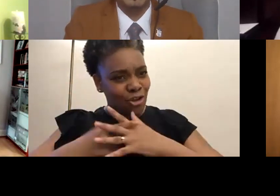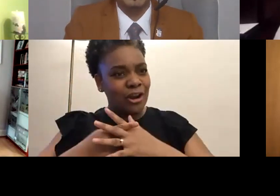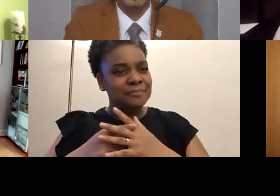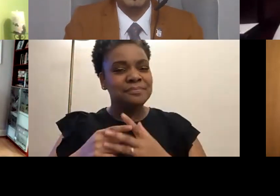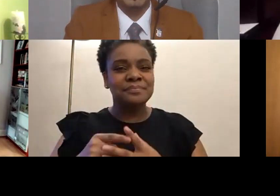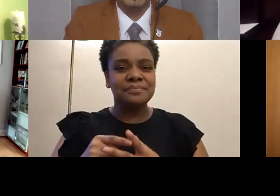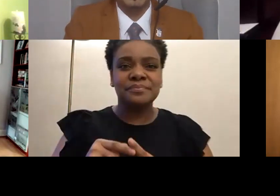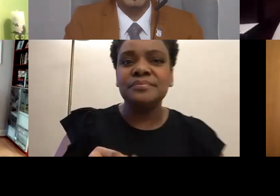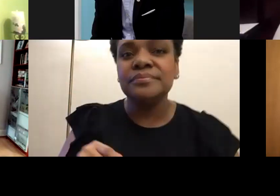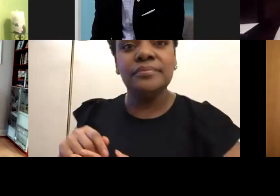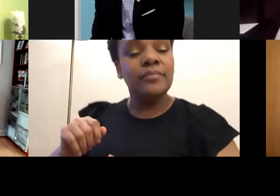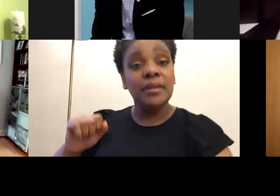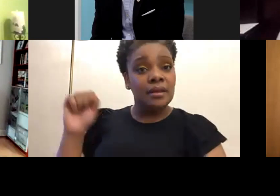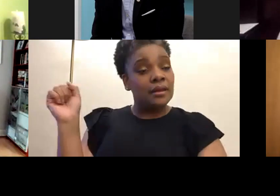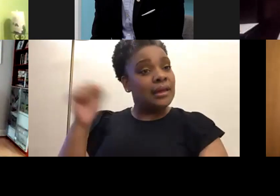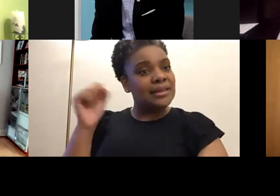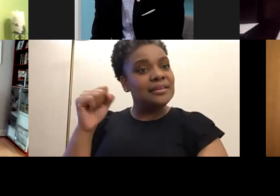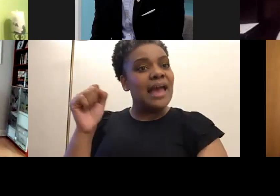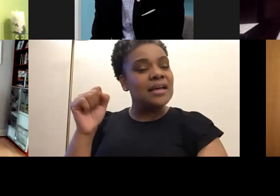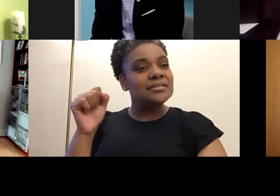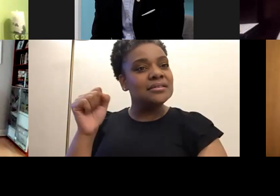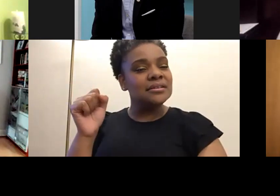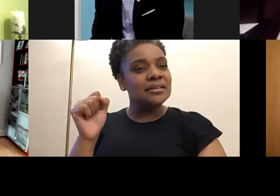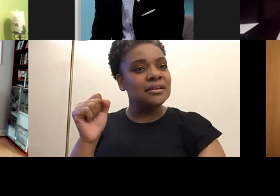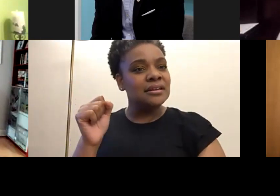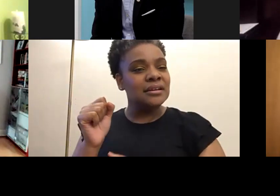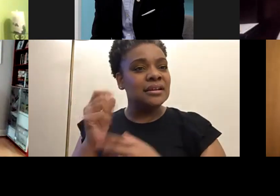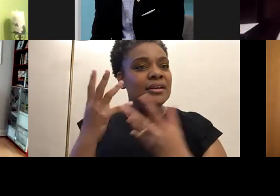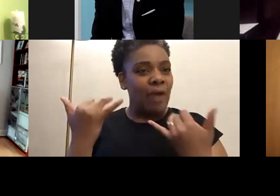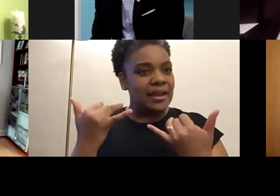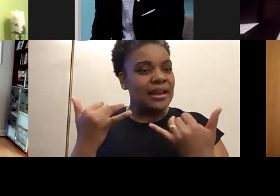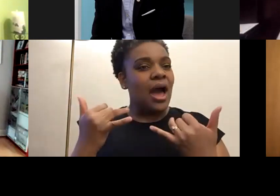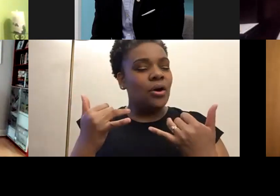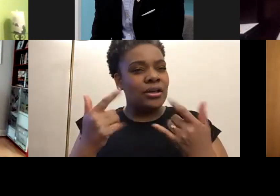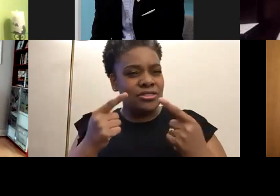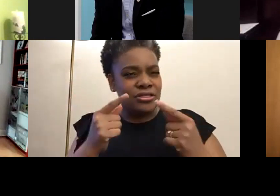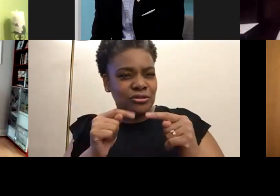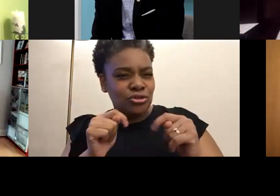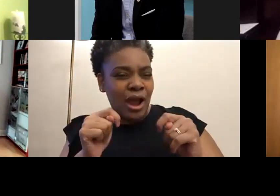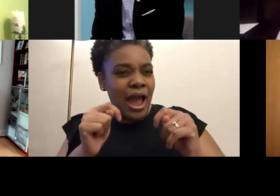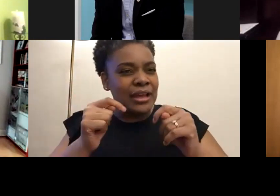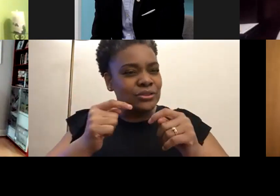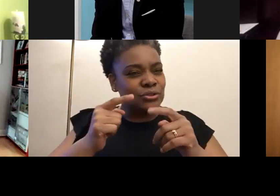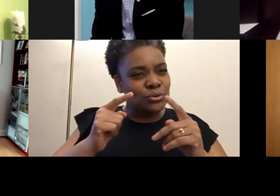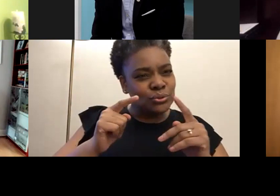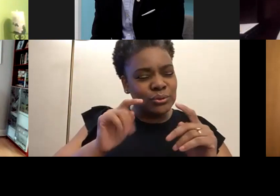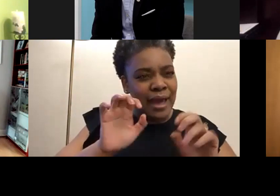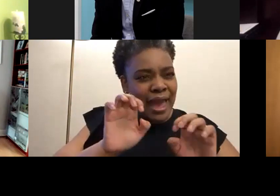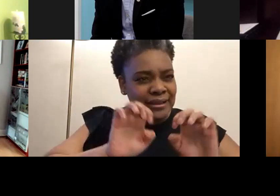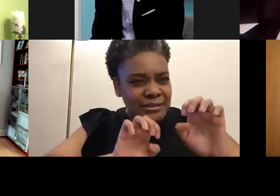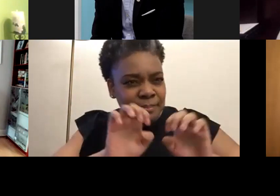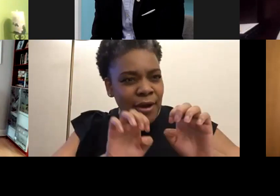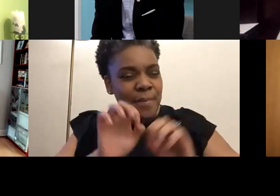Yeah, so we're, as you guys know, there's trial going on right now to see if we're going to get FDA approval for